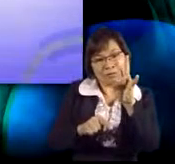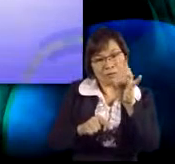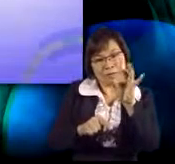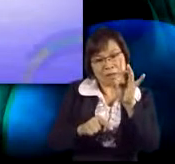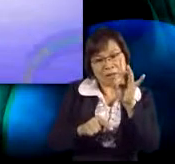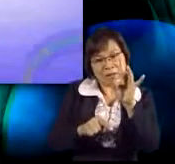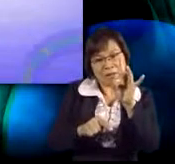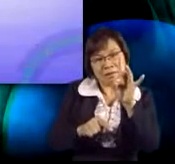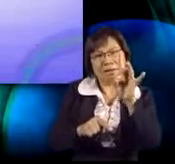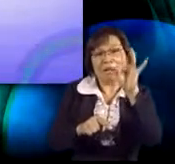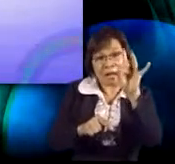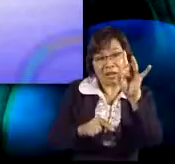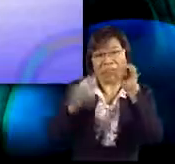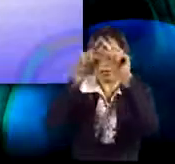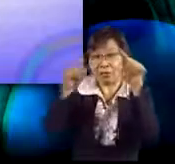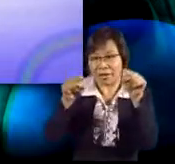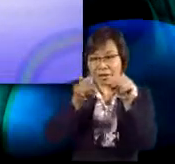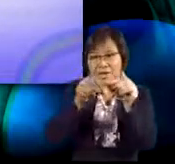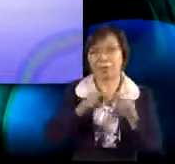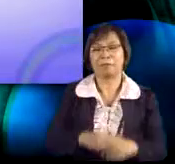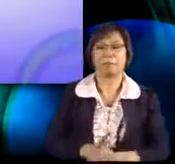7, 8. 8 triangles.